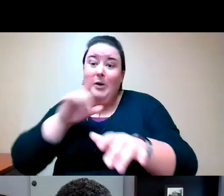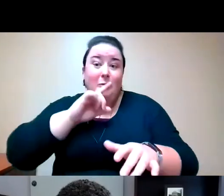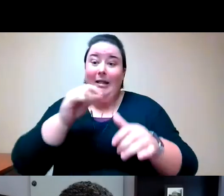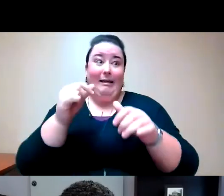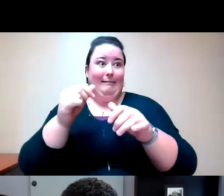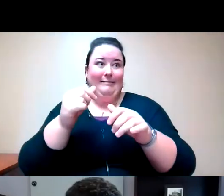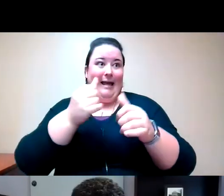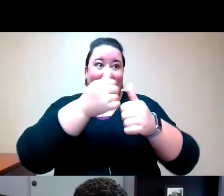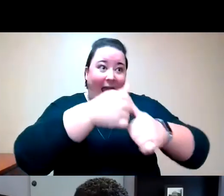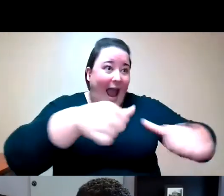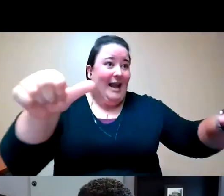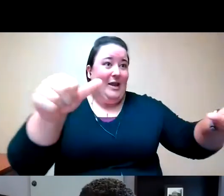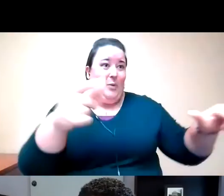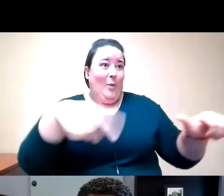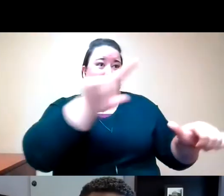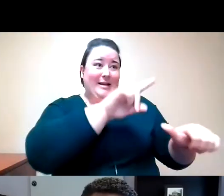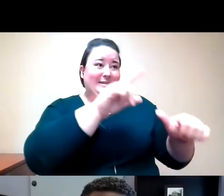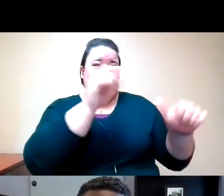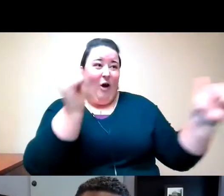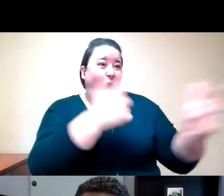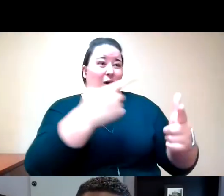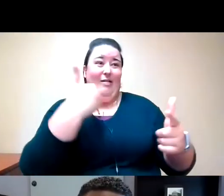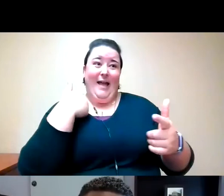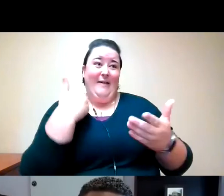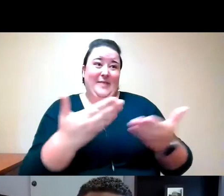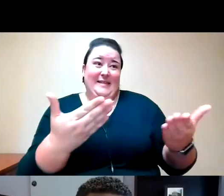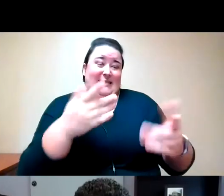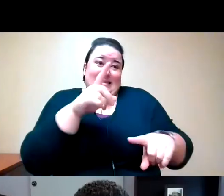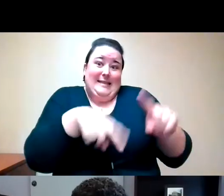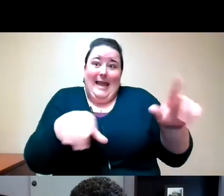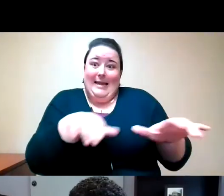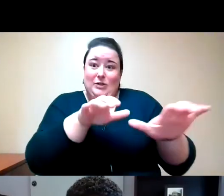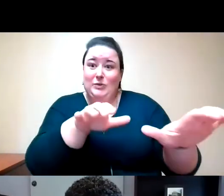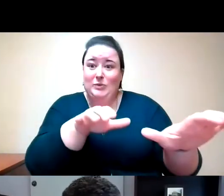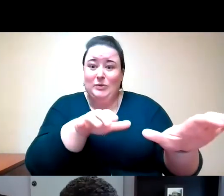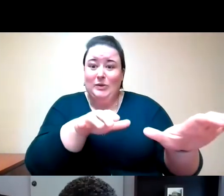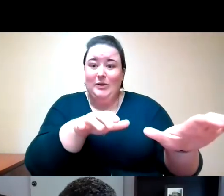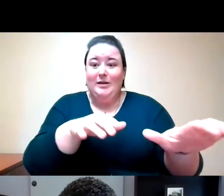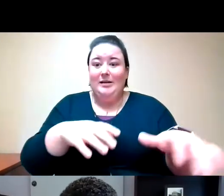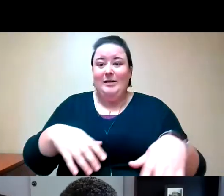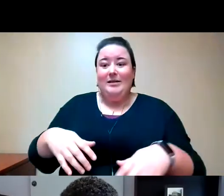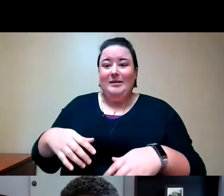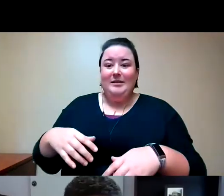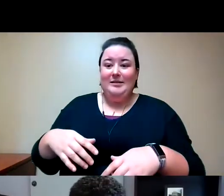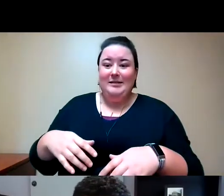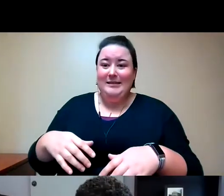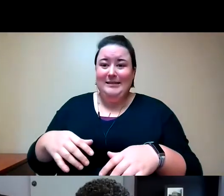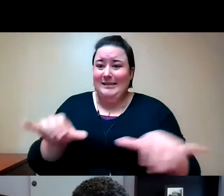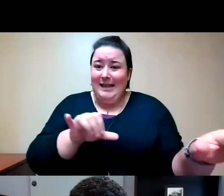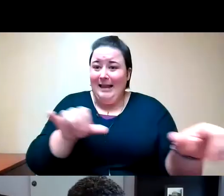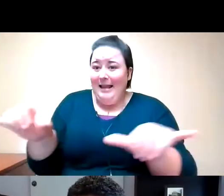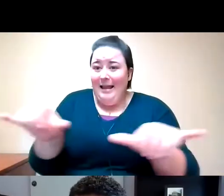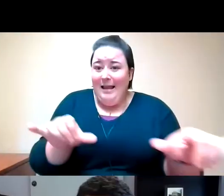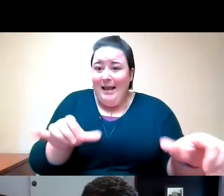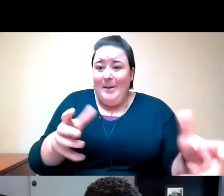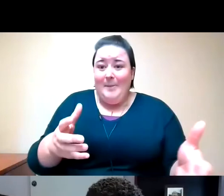And what I take issue with is the fact that we define individuals based on their disability when they're disabled. But we don't define people